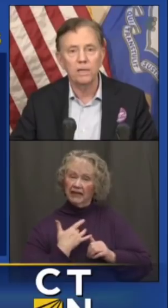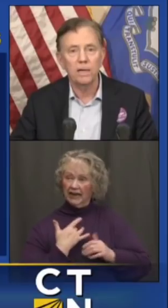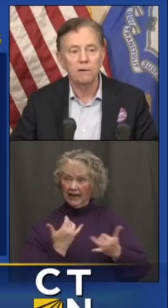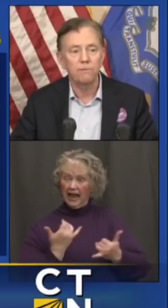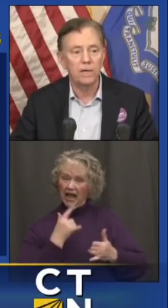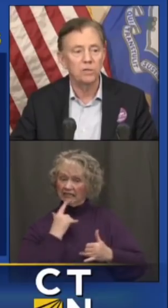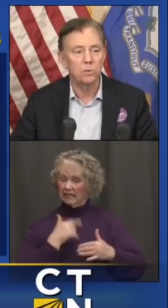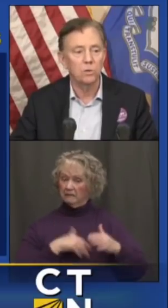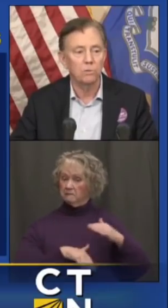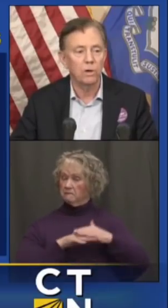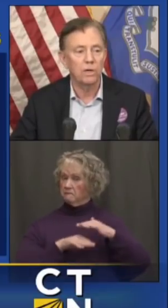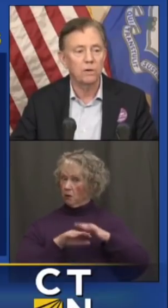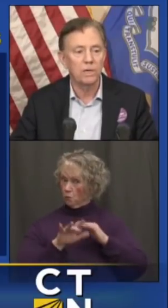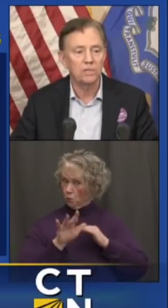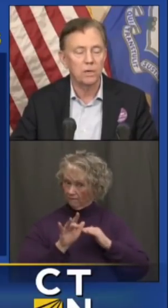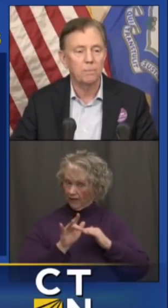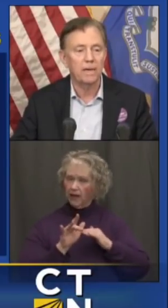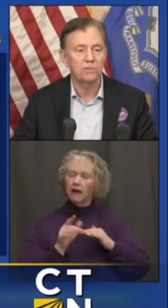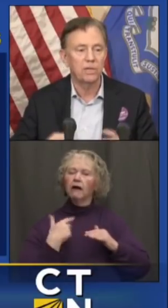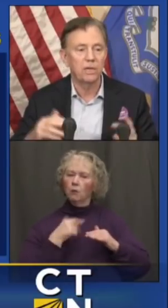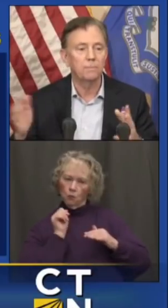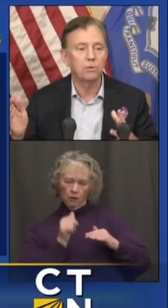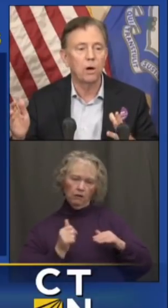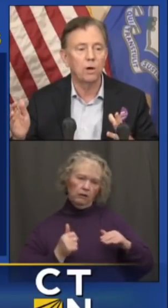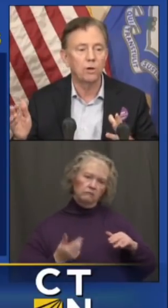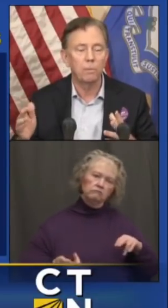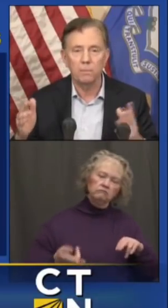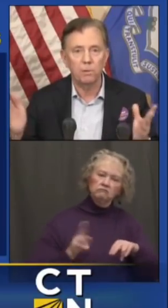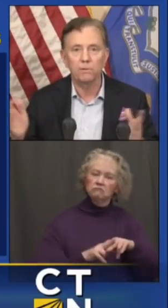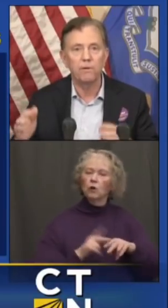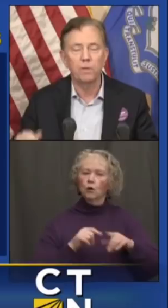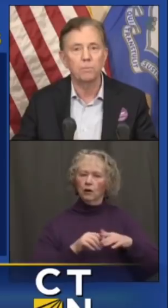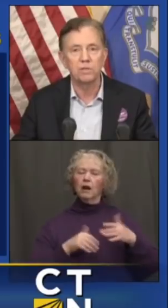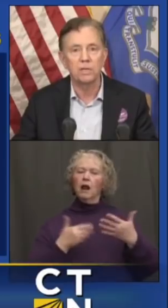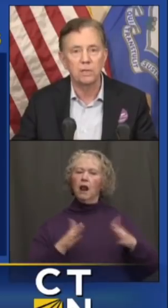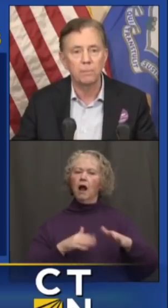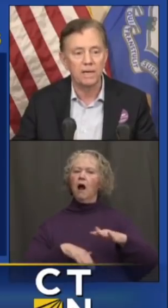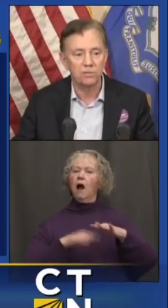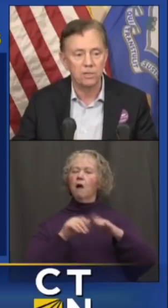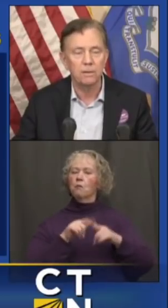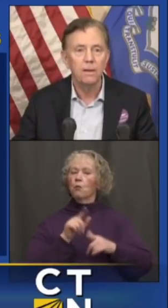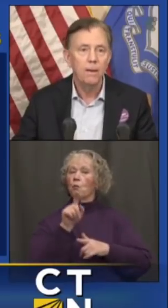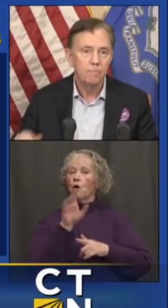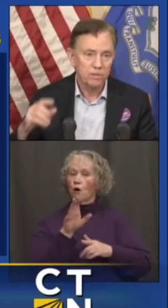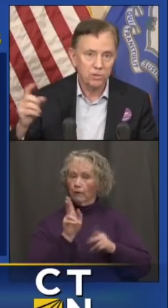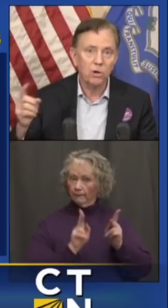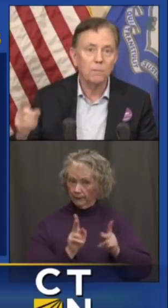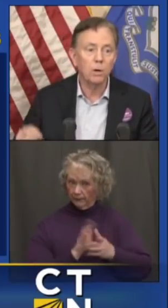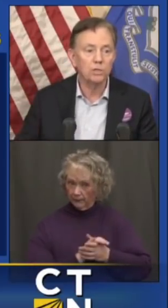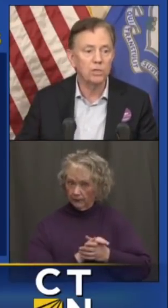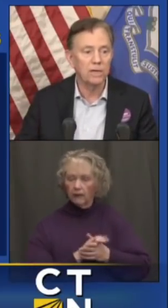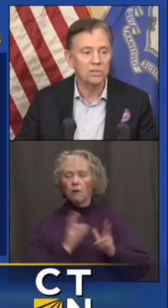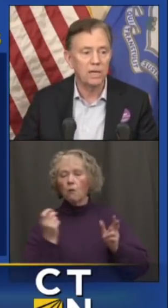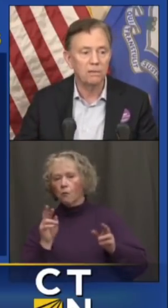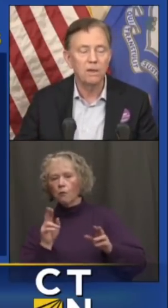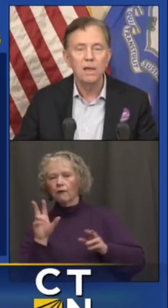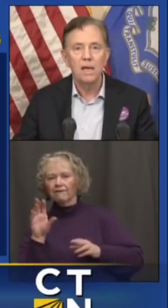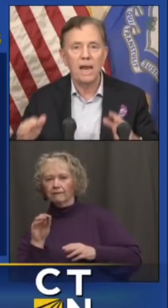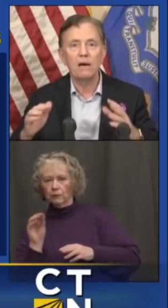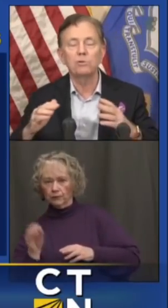right now for indoor. We're going to increase the capacity up to 100 people, or 50% capacity, starting March